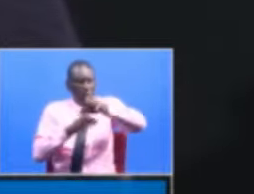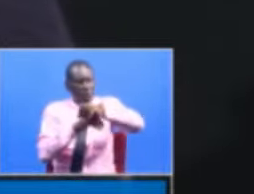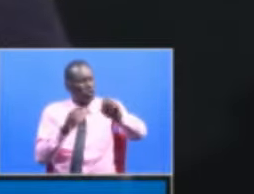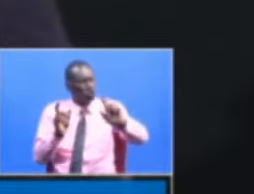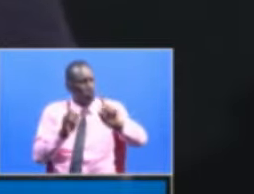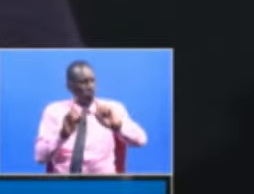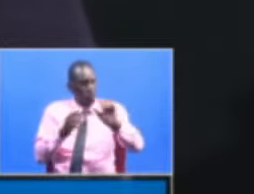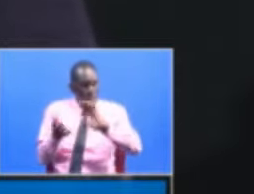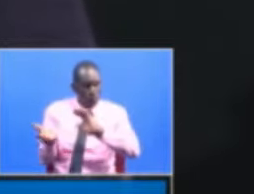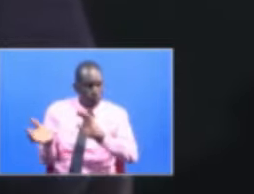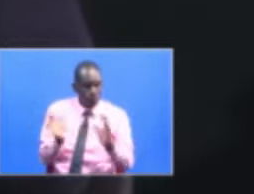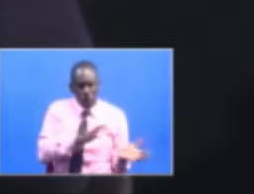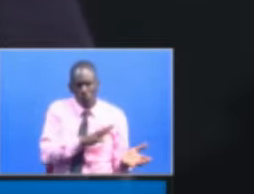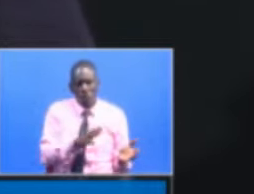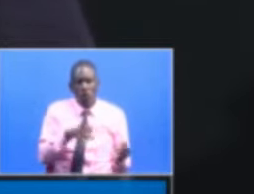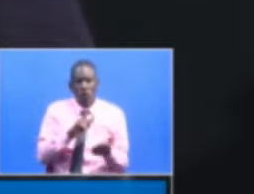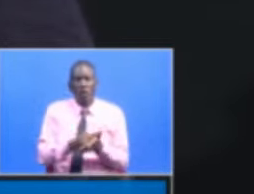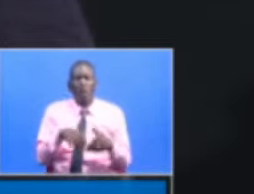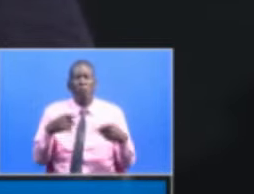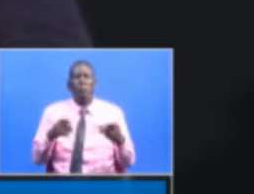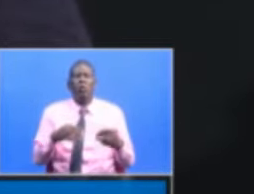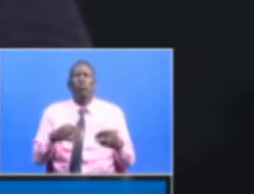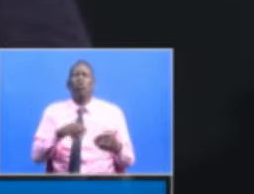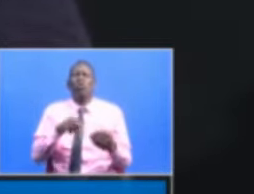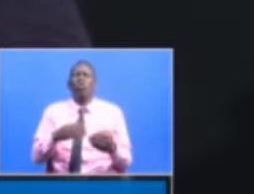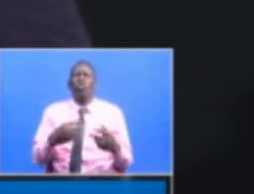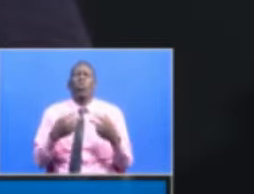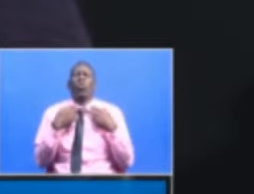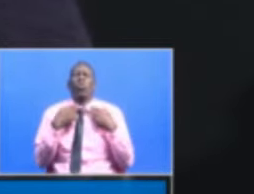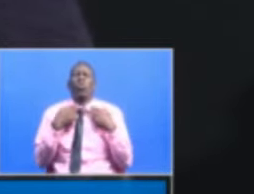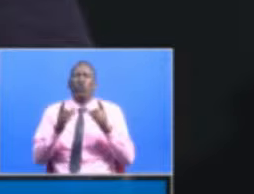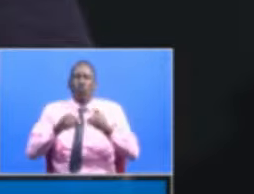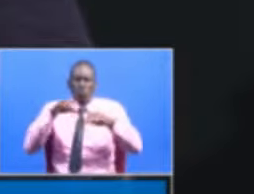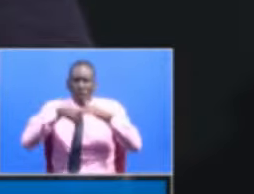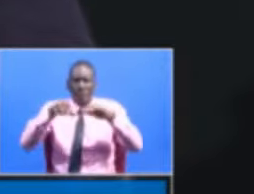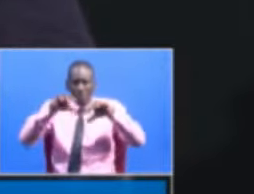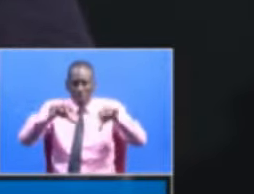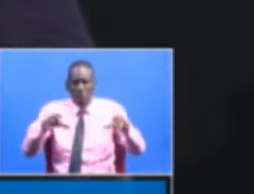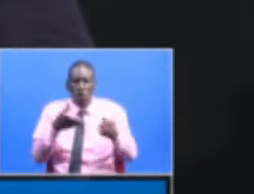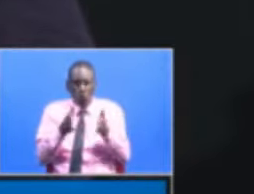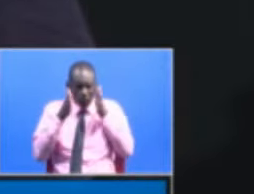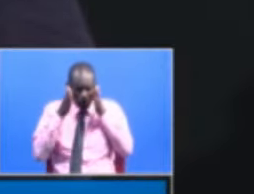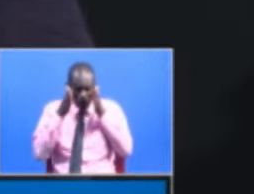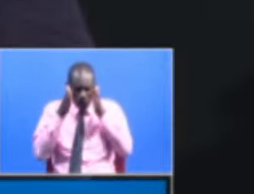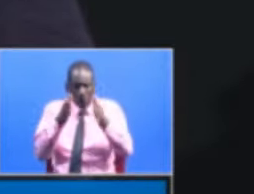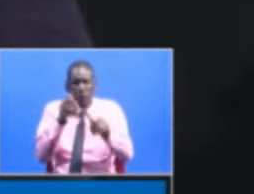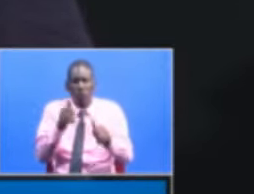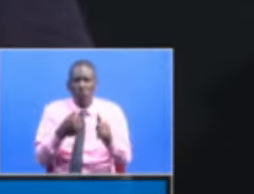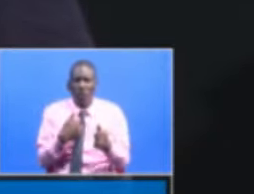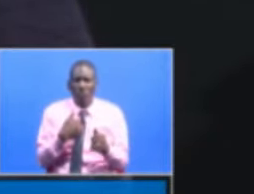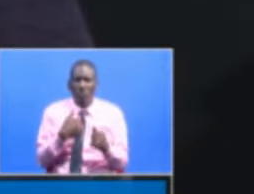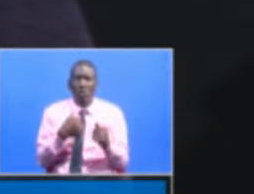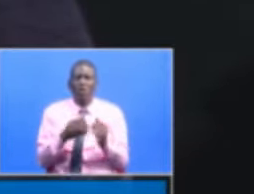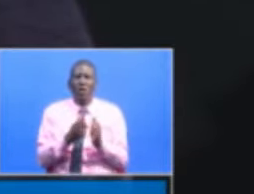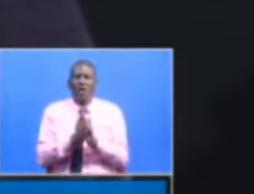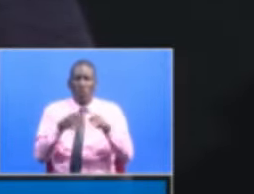people cannot access the market. Mm. So these are the perspective through which we are looking. And as NDMA, we are